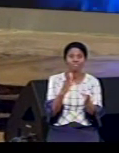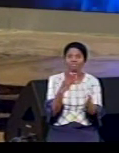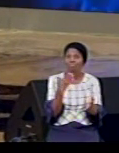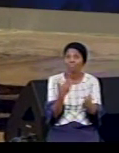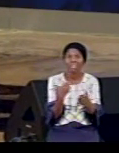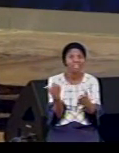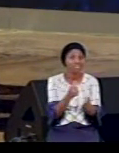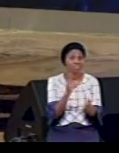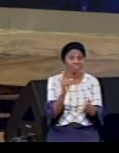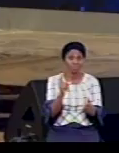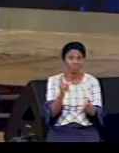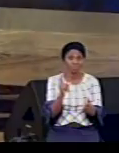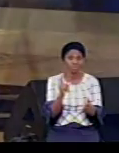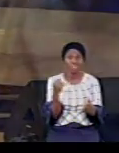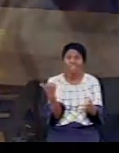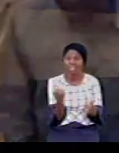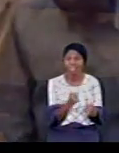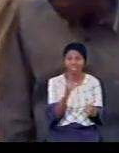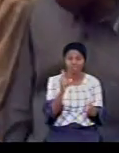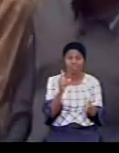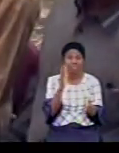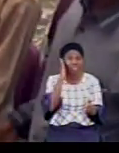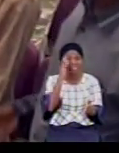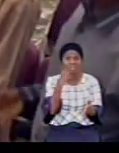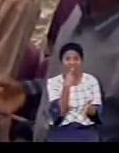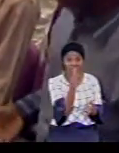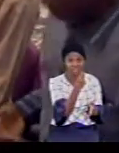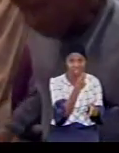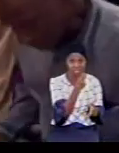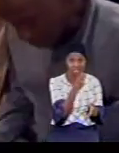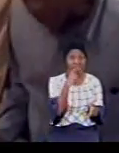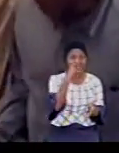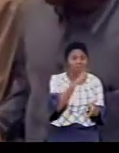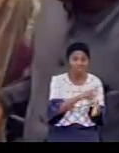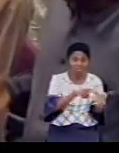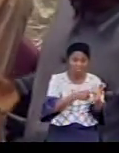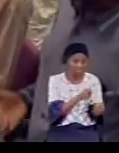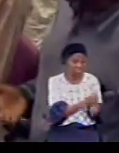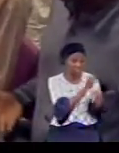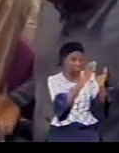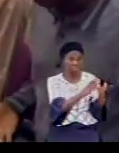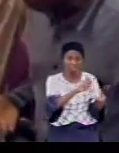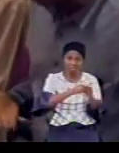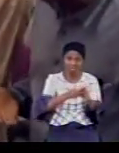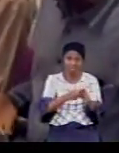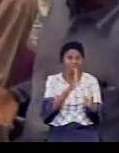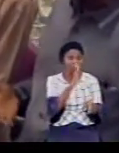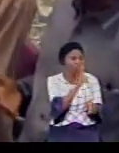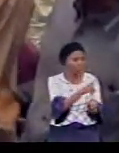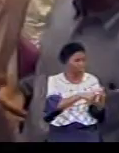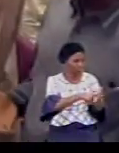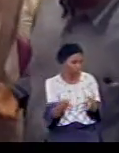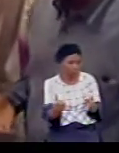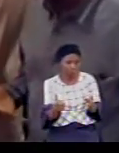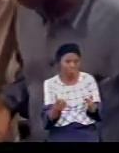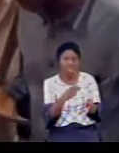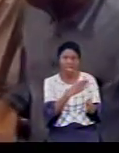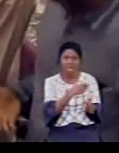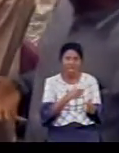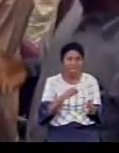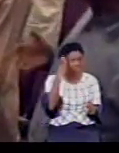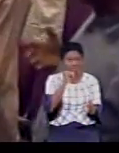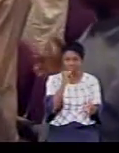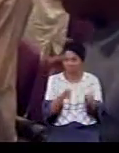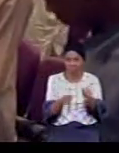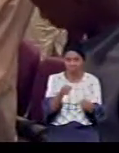Whosoever shall say unto this mountain, be thou removed, and will not